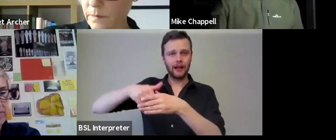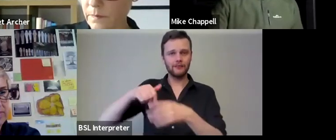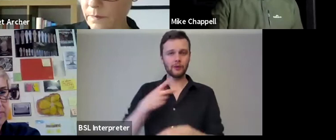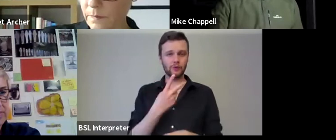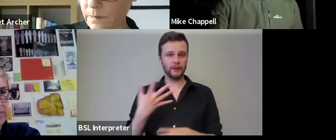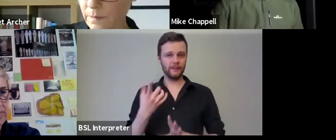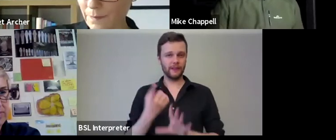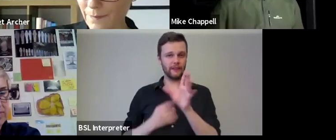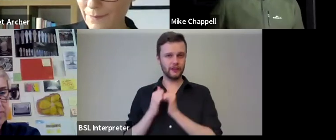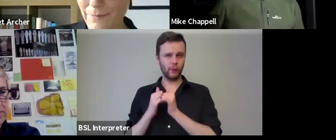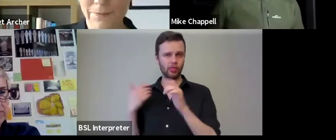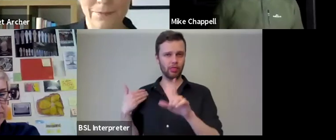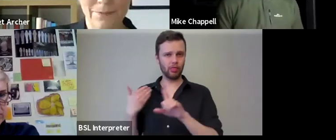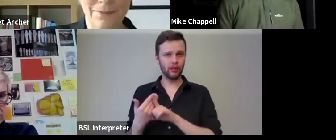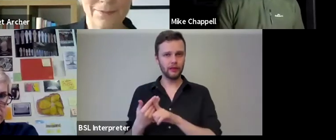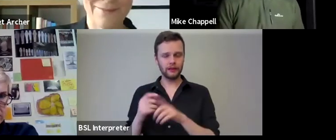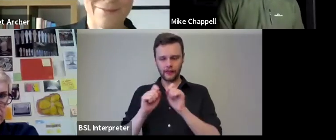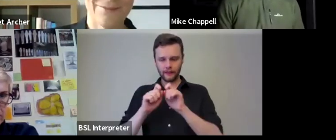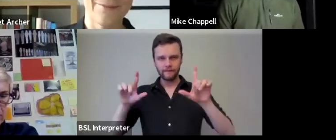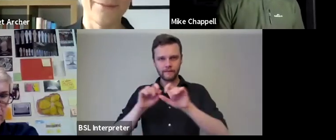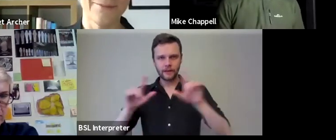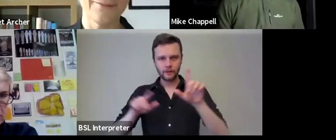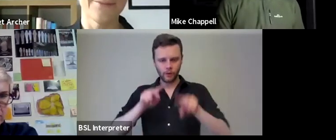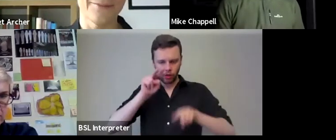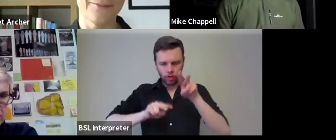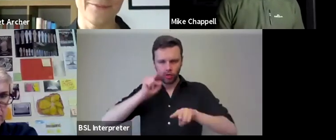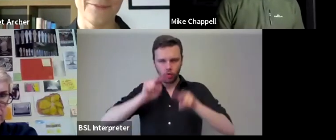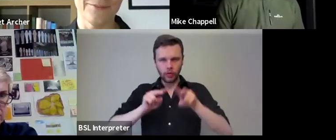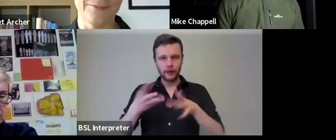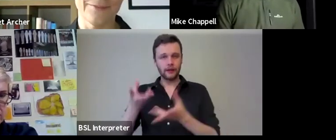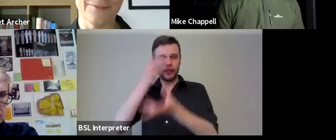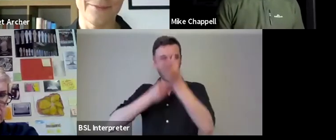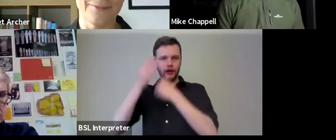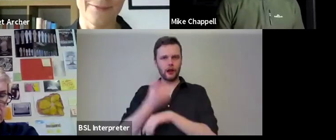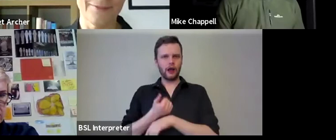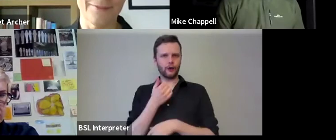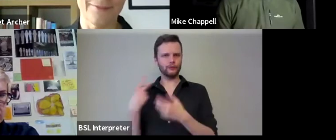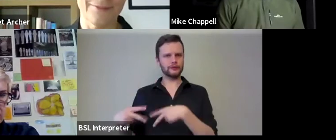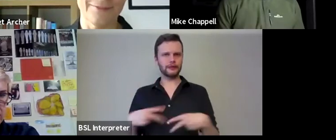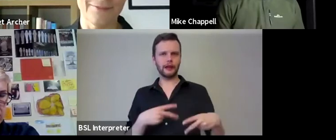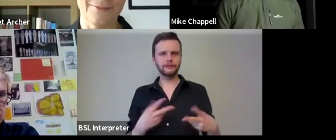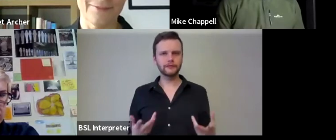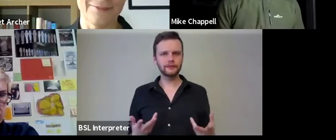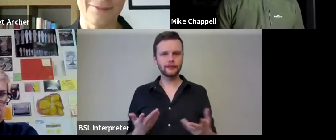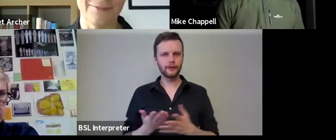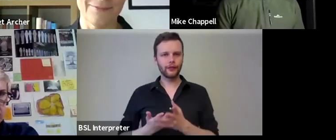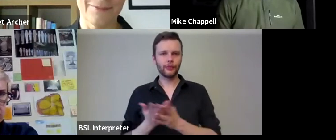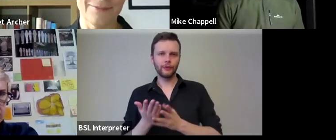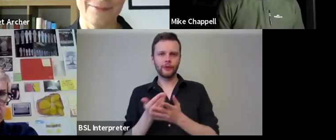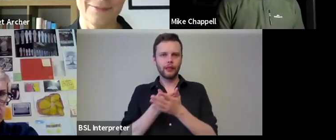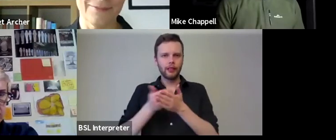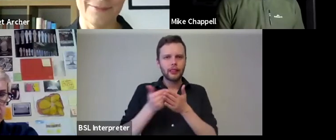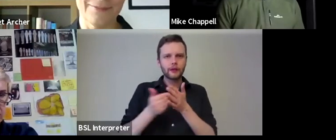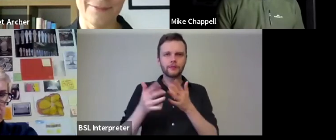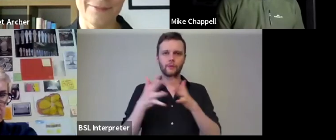years and analyzed the video, and it learned how to dance kind of from the language that Wayne McGregor